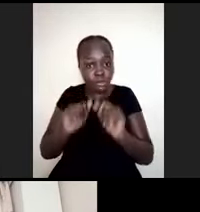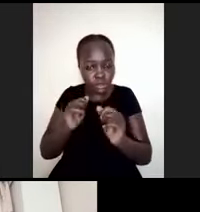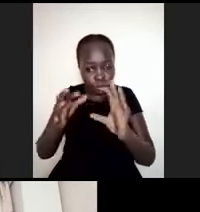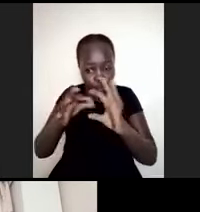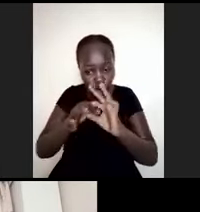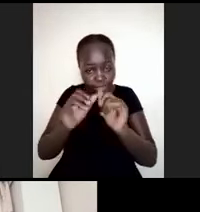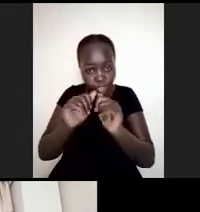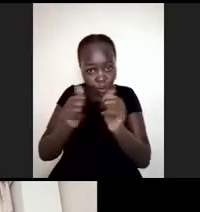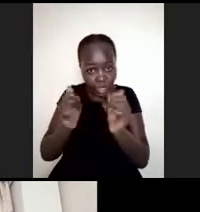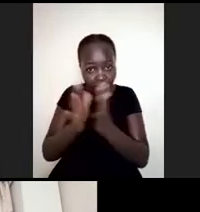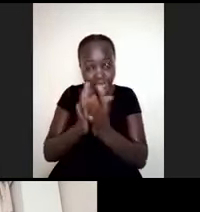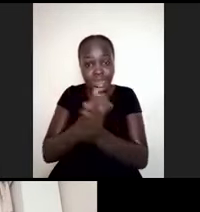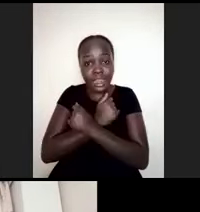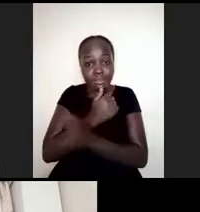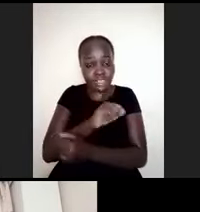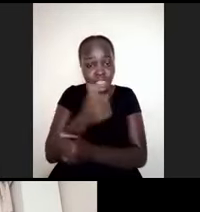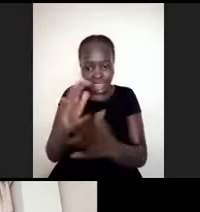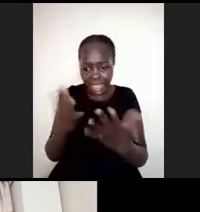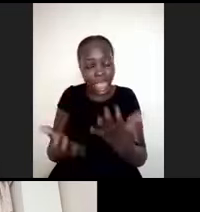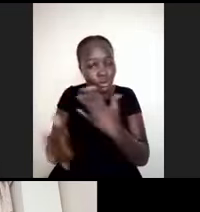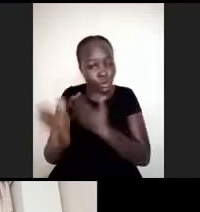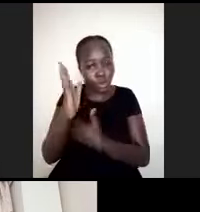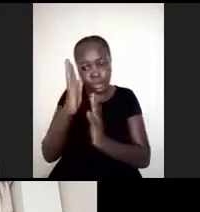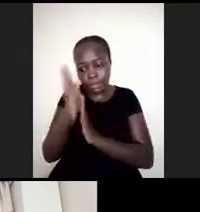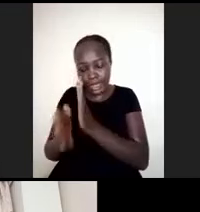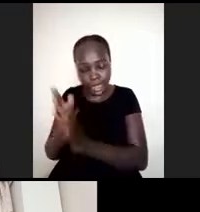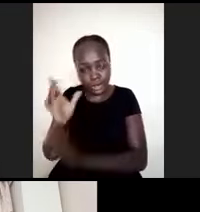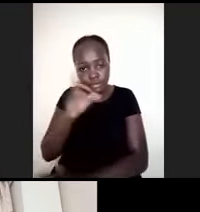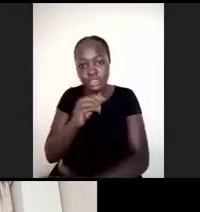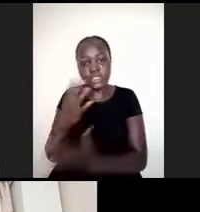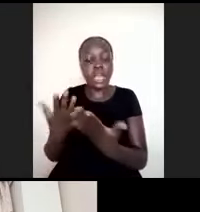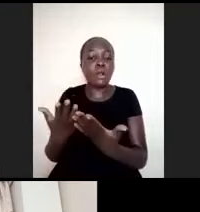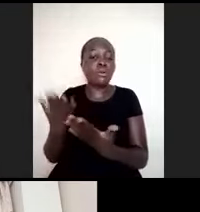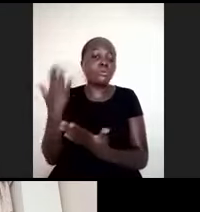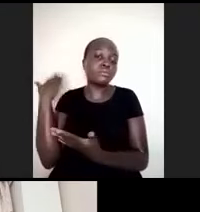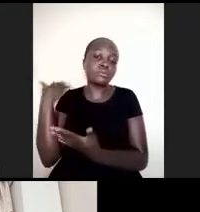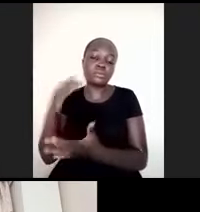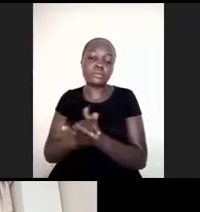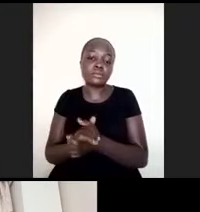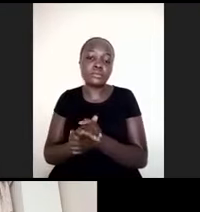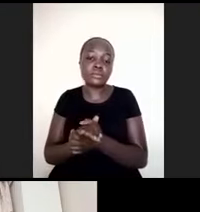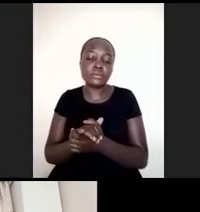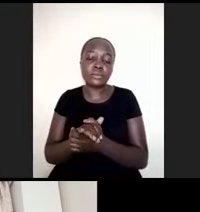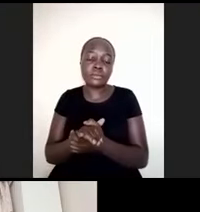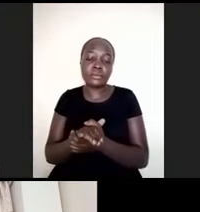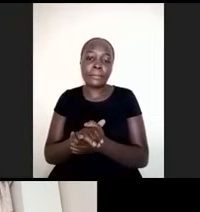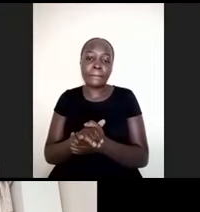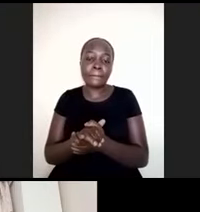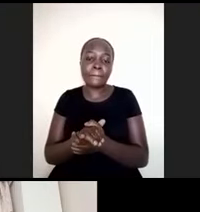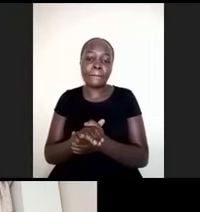and love one another the way God intended it to be. Okay? So